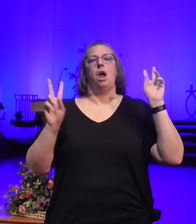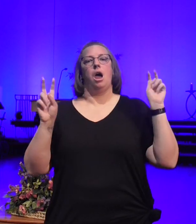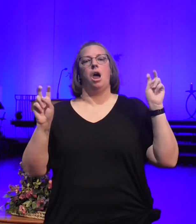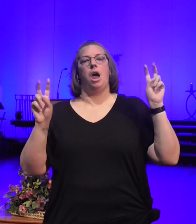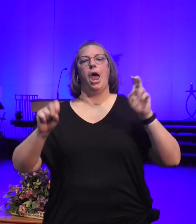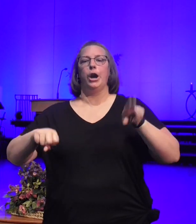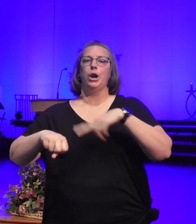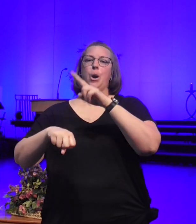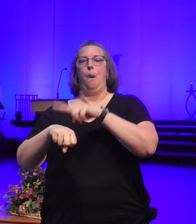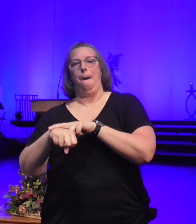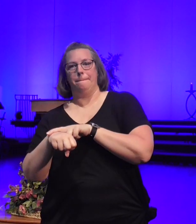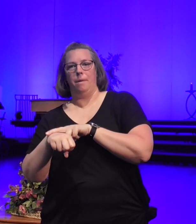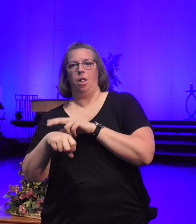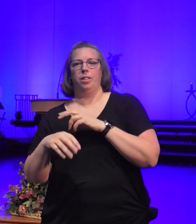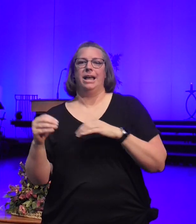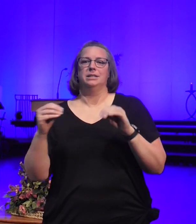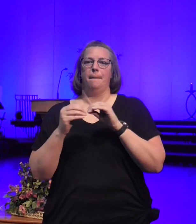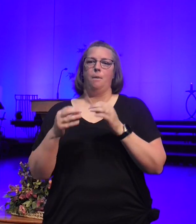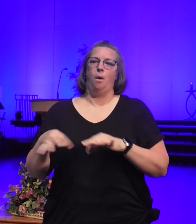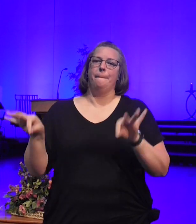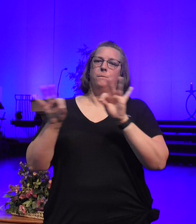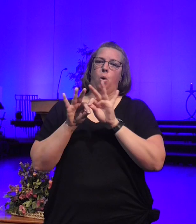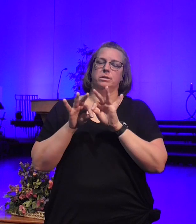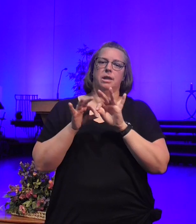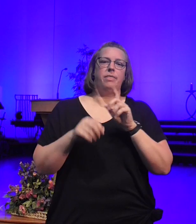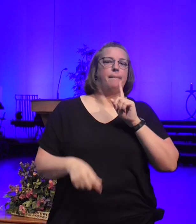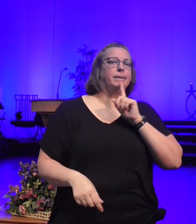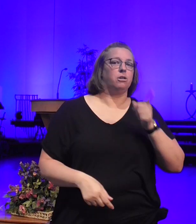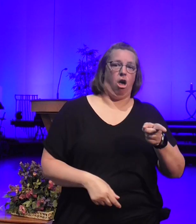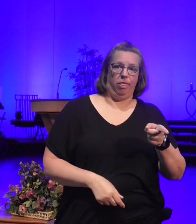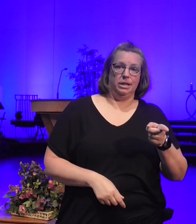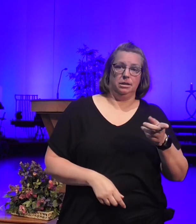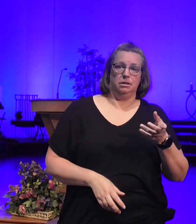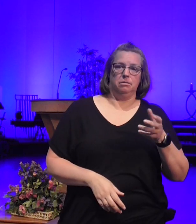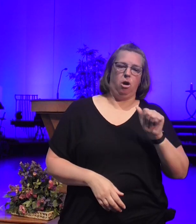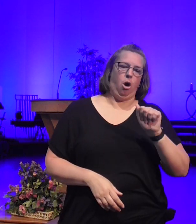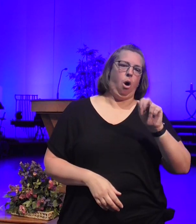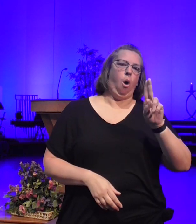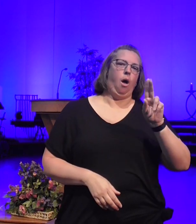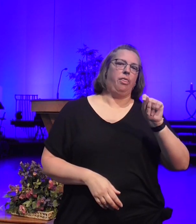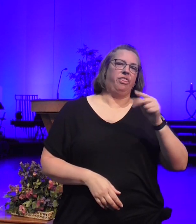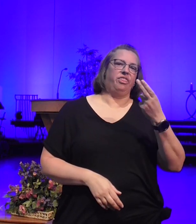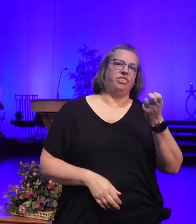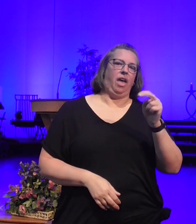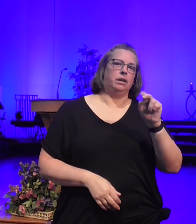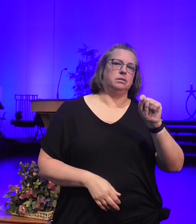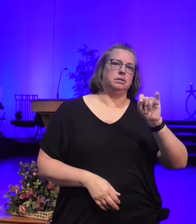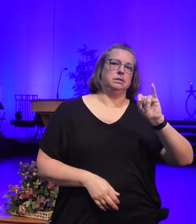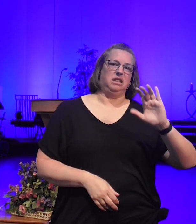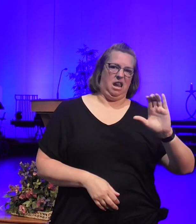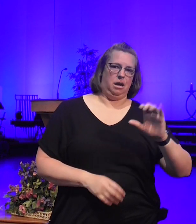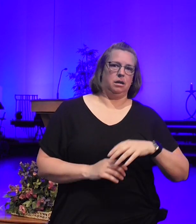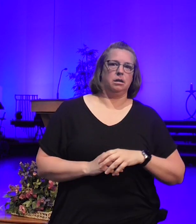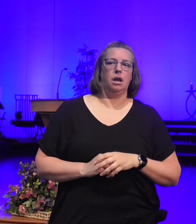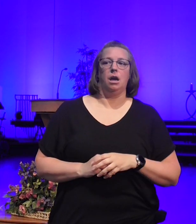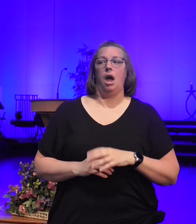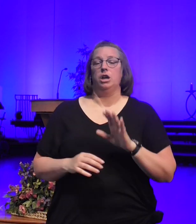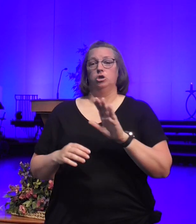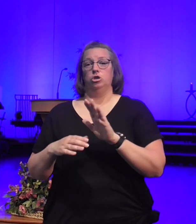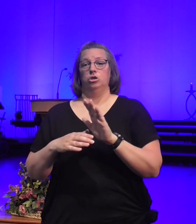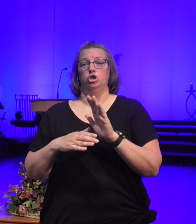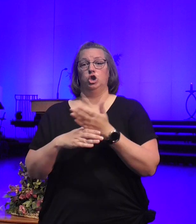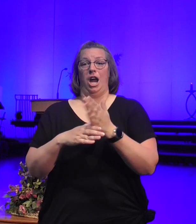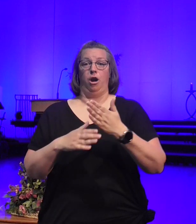was more important than being authentic. I've shared before my favorite definition of normal. It's a setting on a